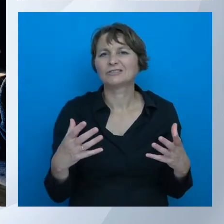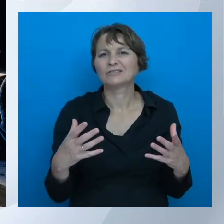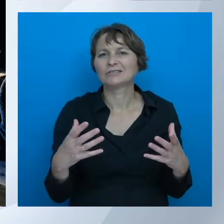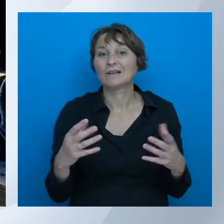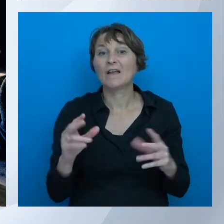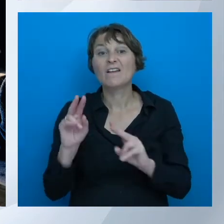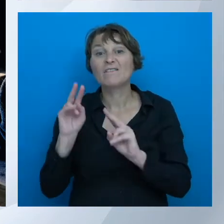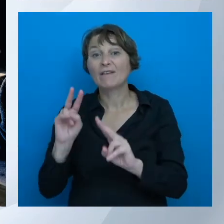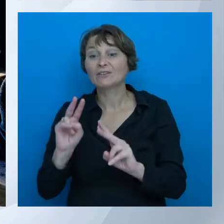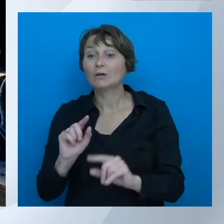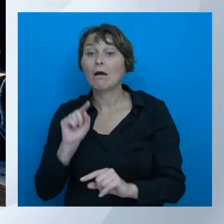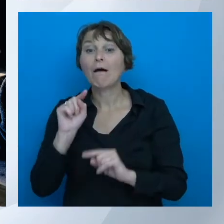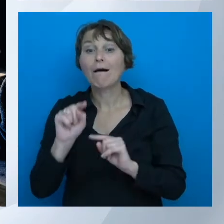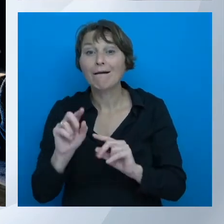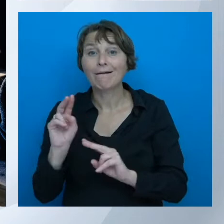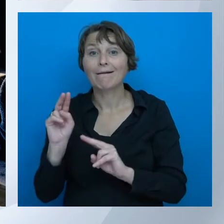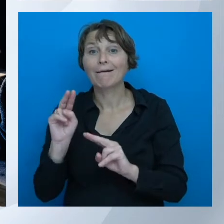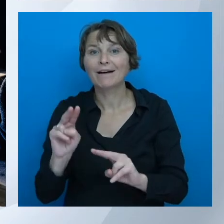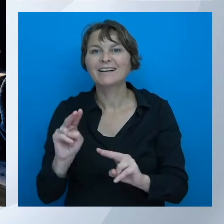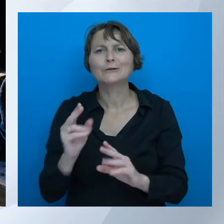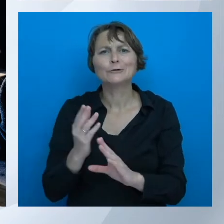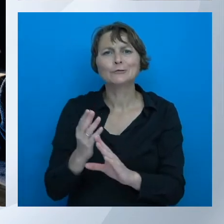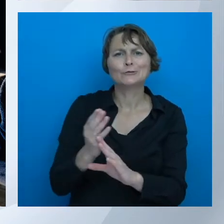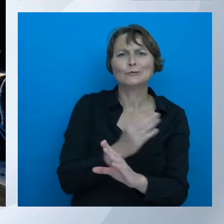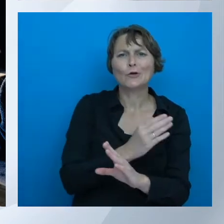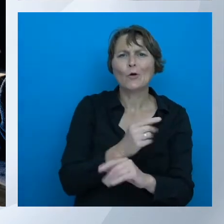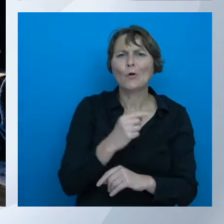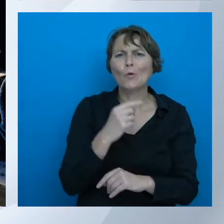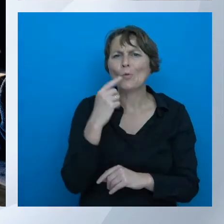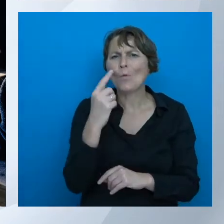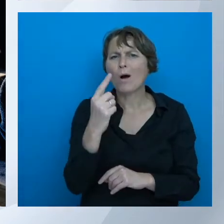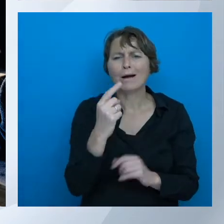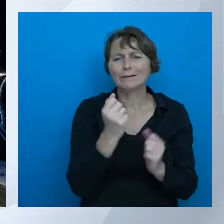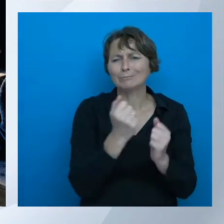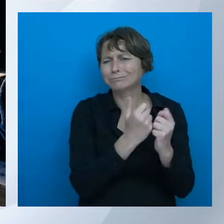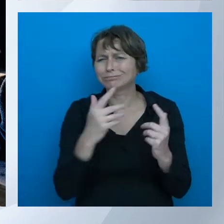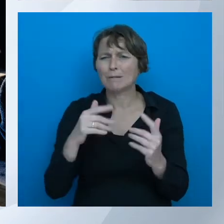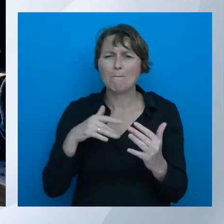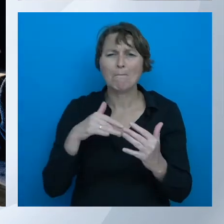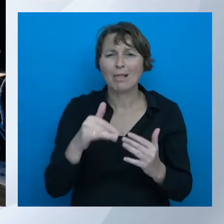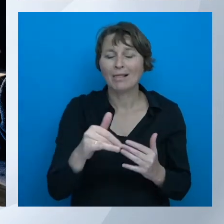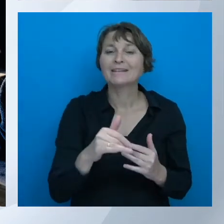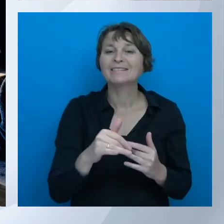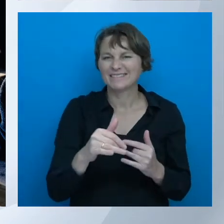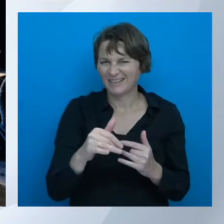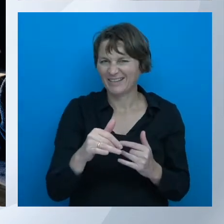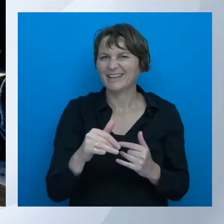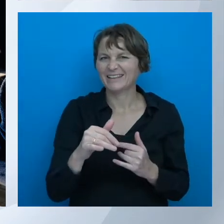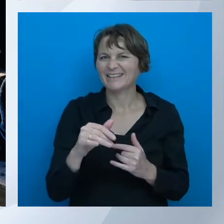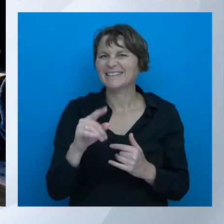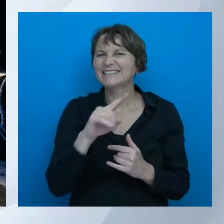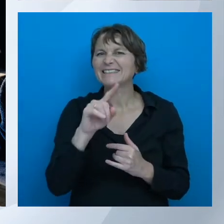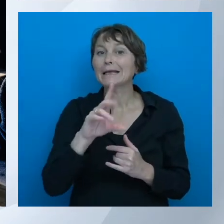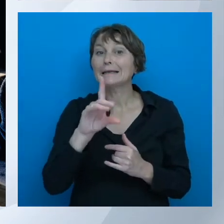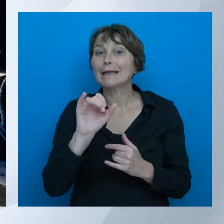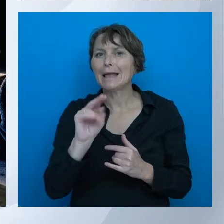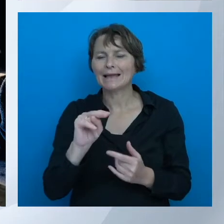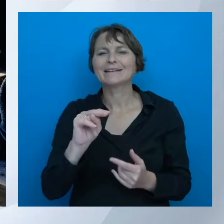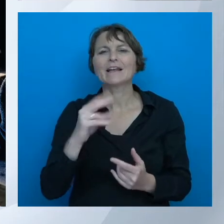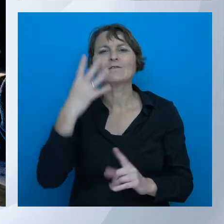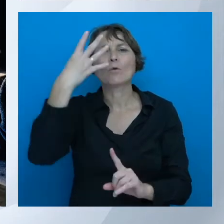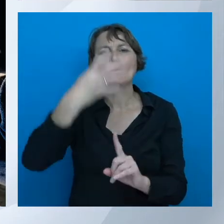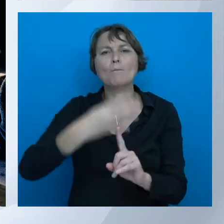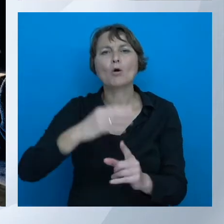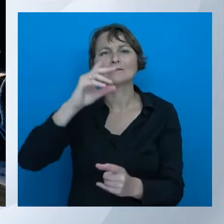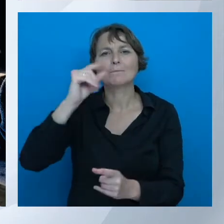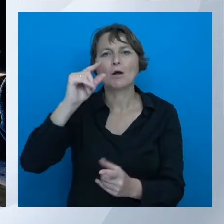first gazillion users are free. If you're using CDN, you get quite a bunch of performance for free using the blob